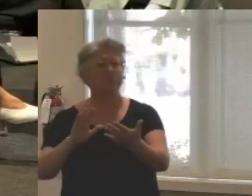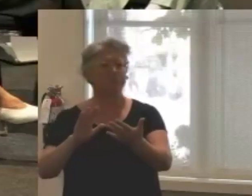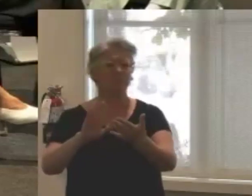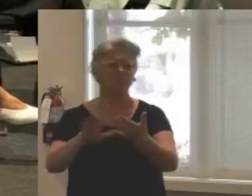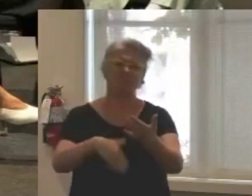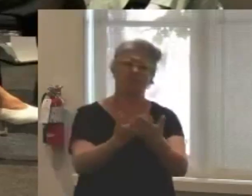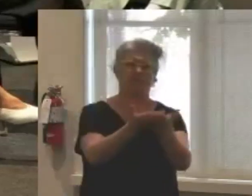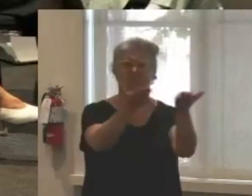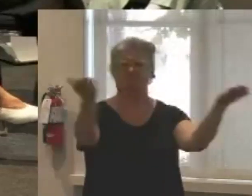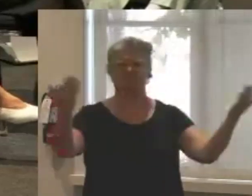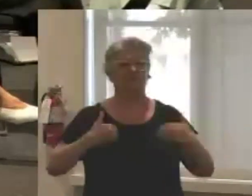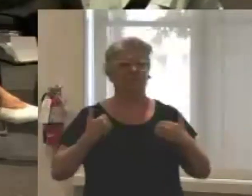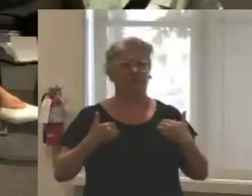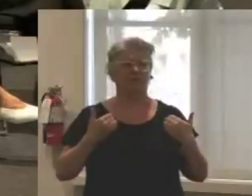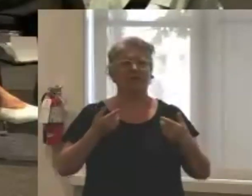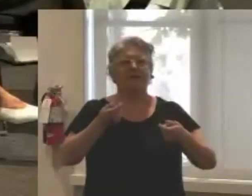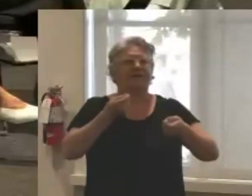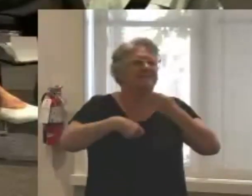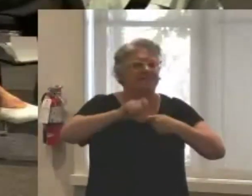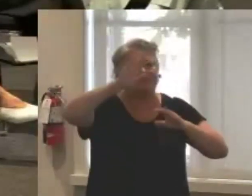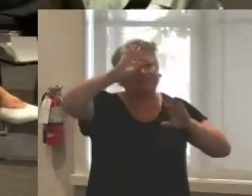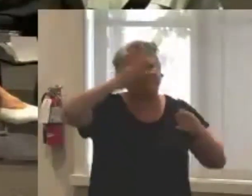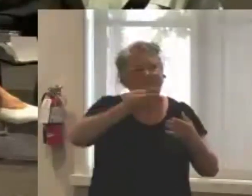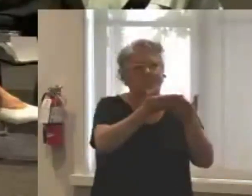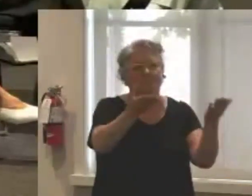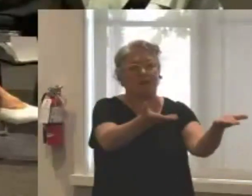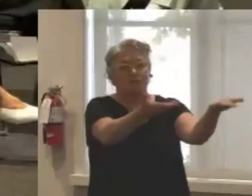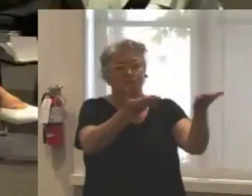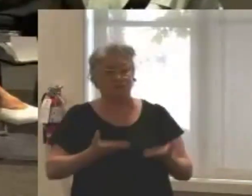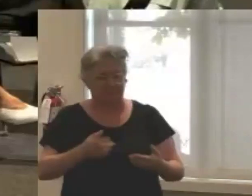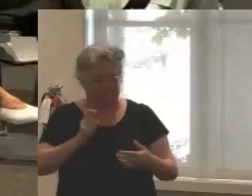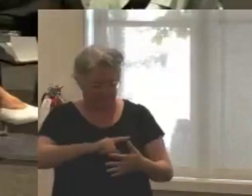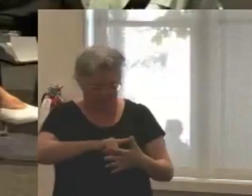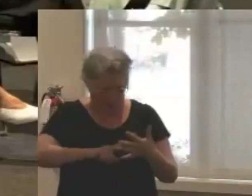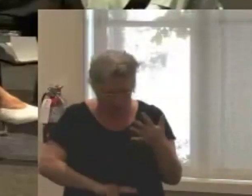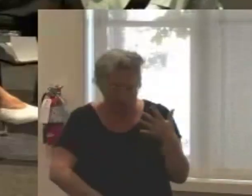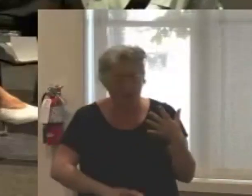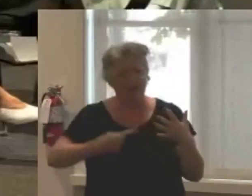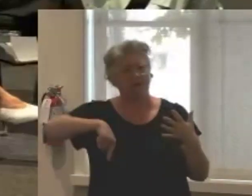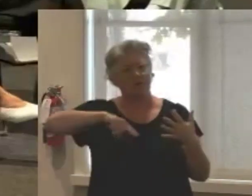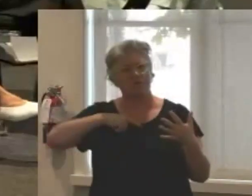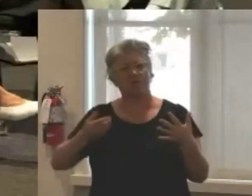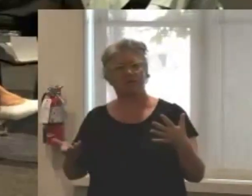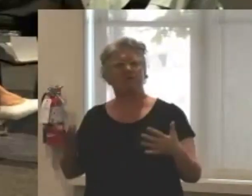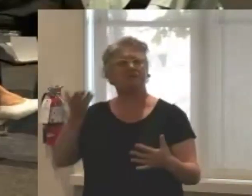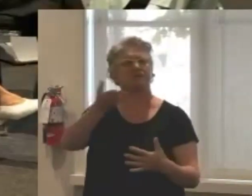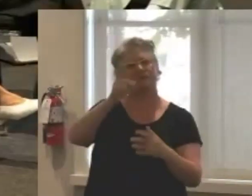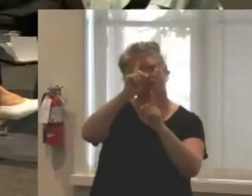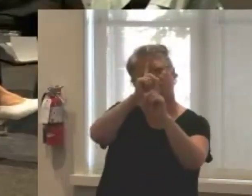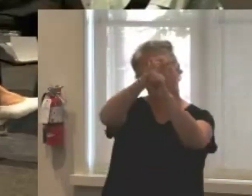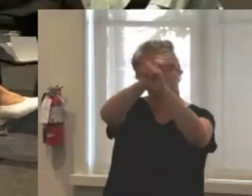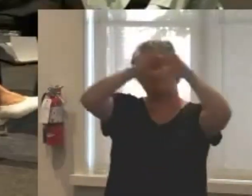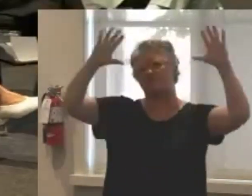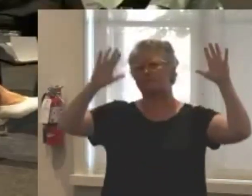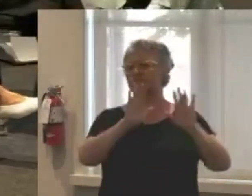the youth, instead of focusing on what they come to us with a need, we understand what their long-term goals look